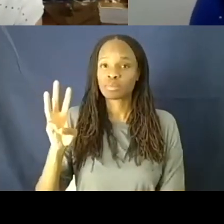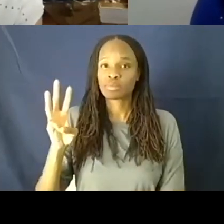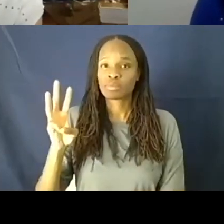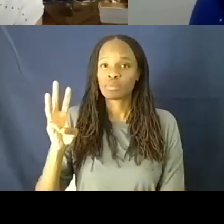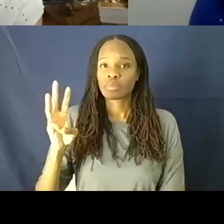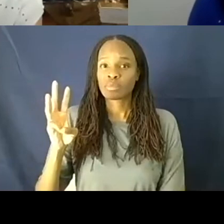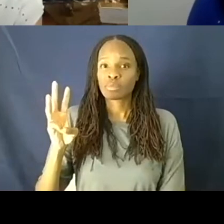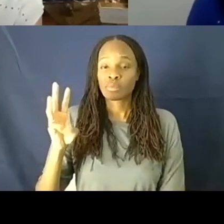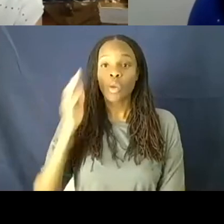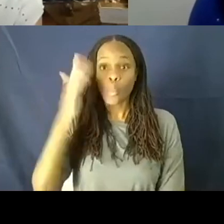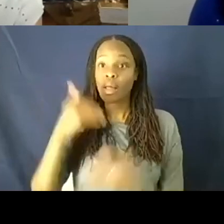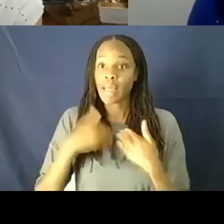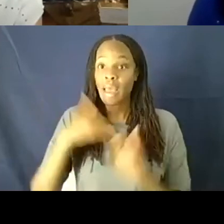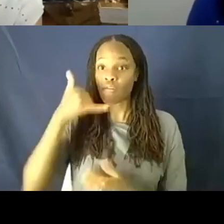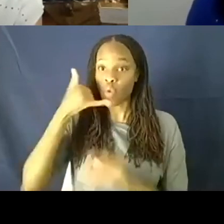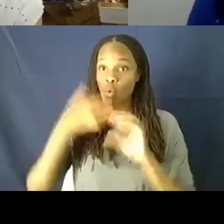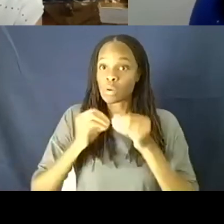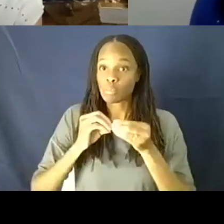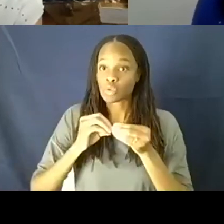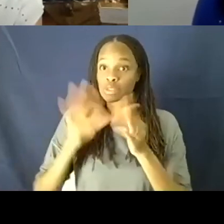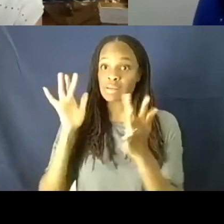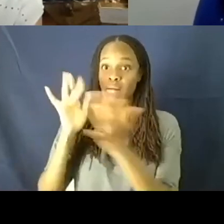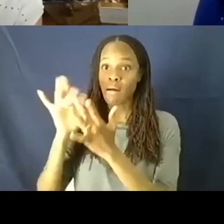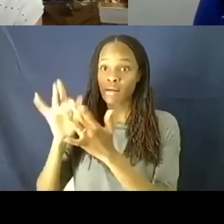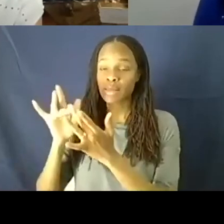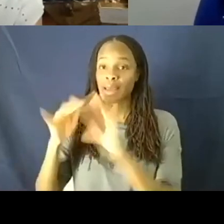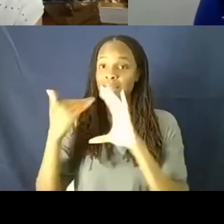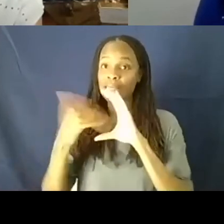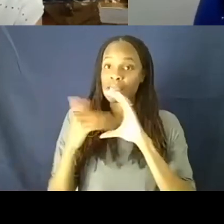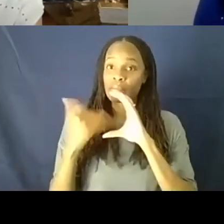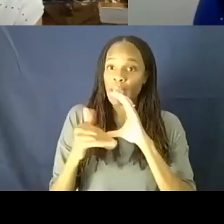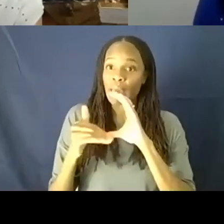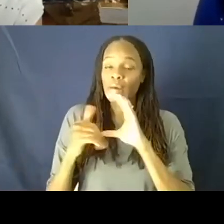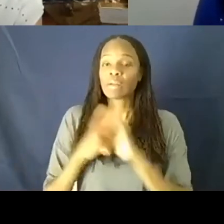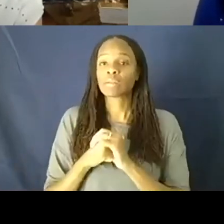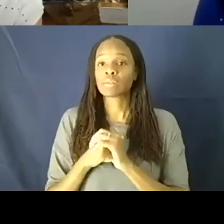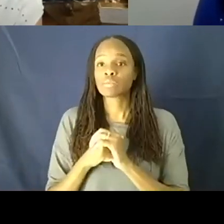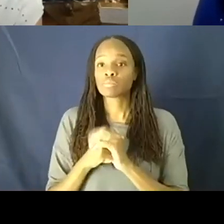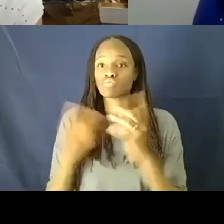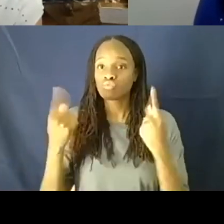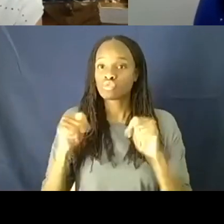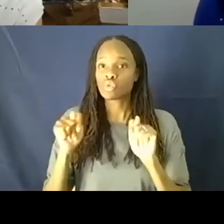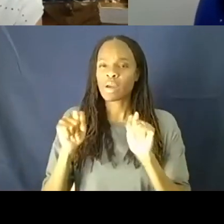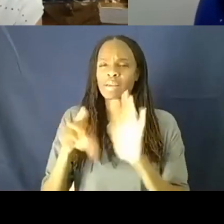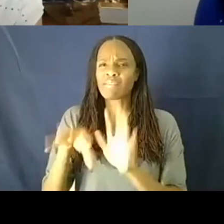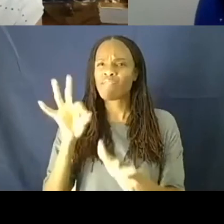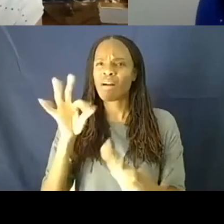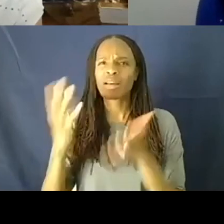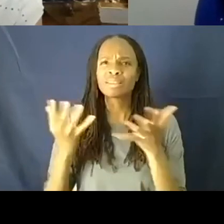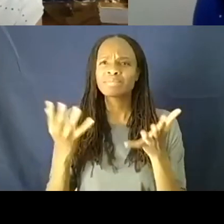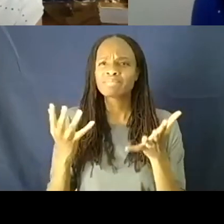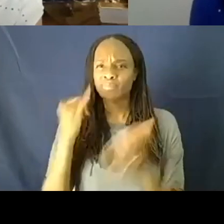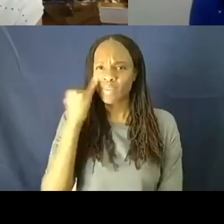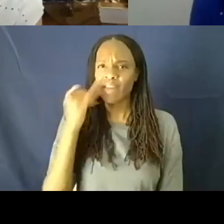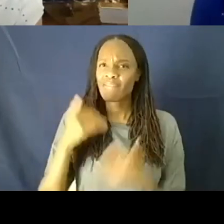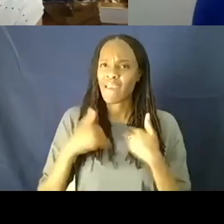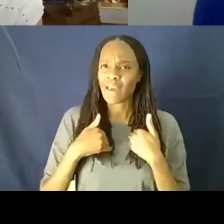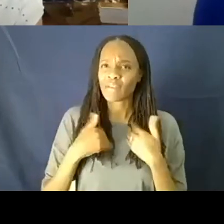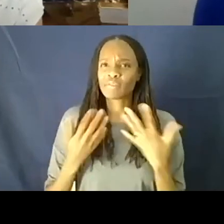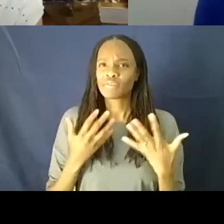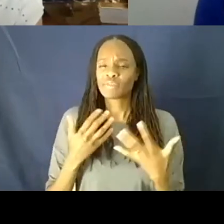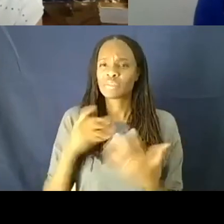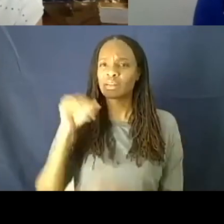be phone numbers for them to contact, email, try to find out if there's there's a